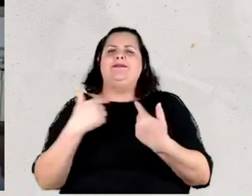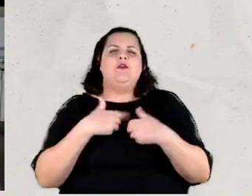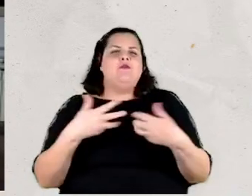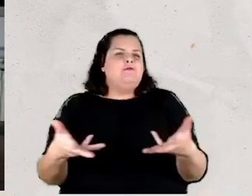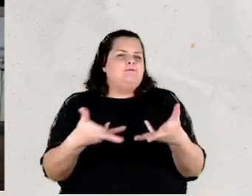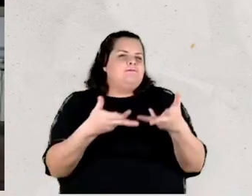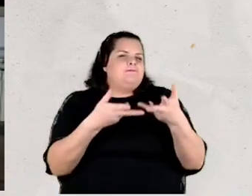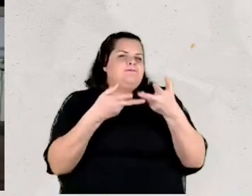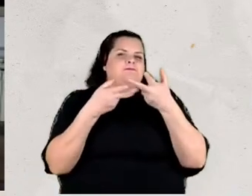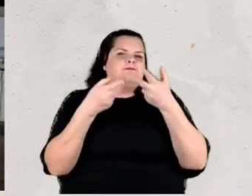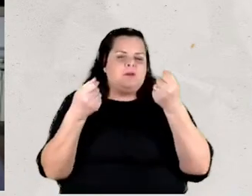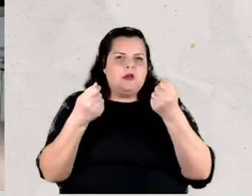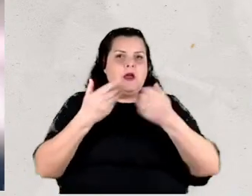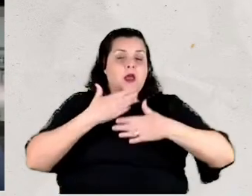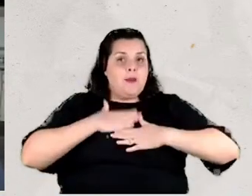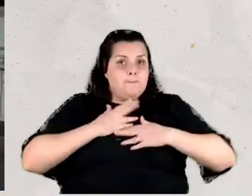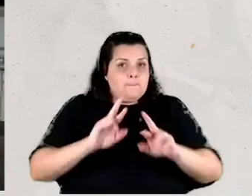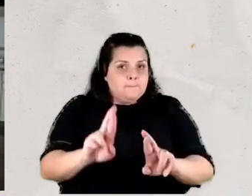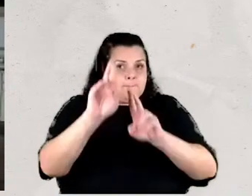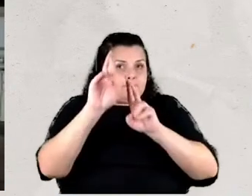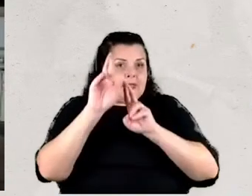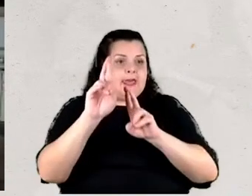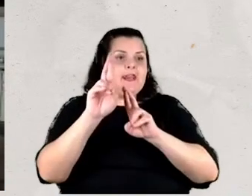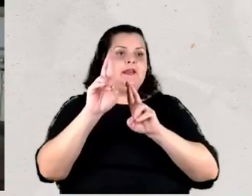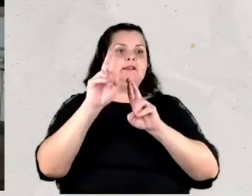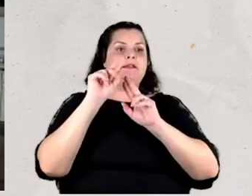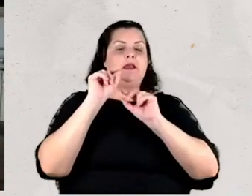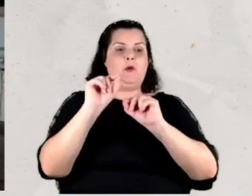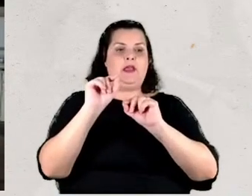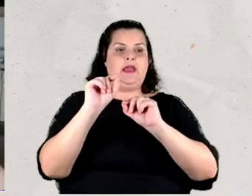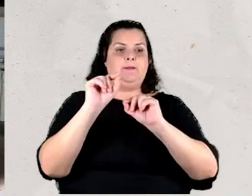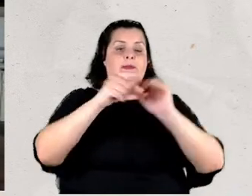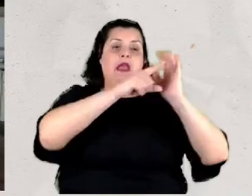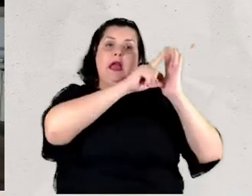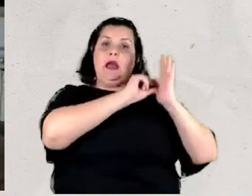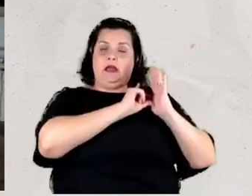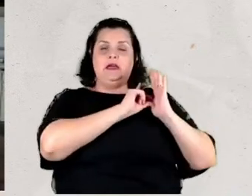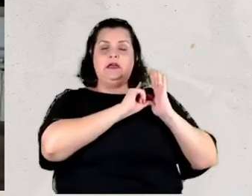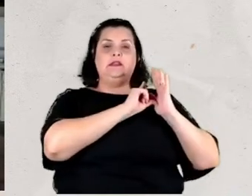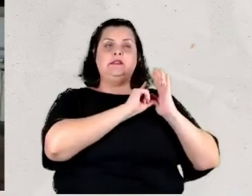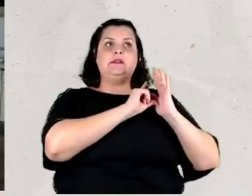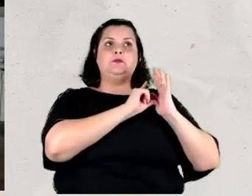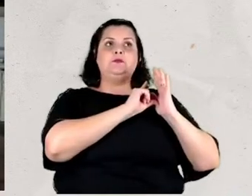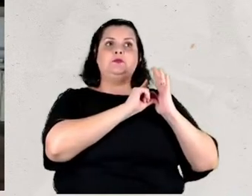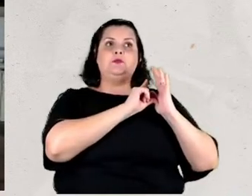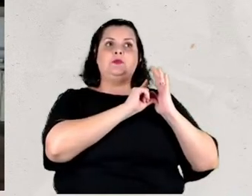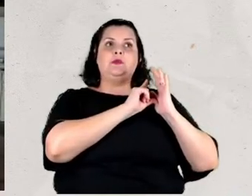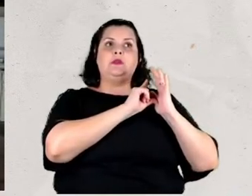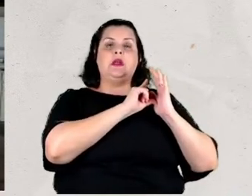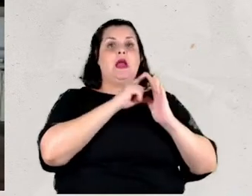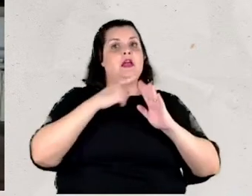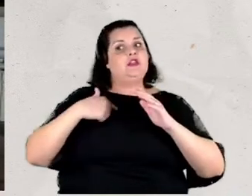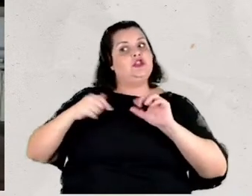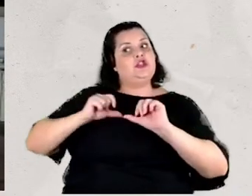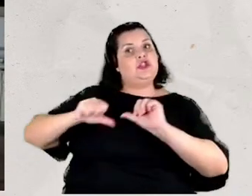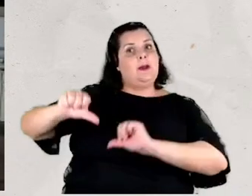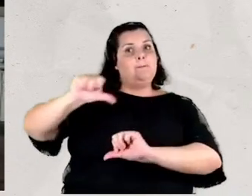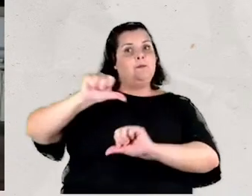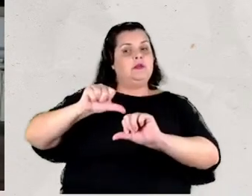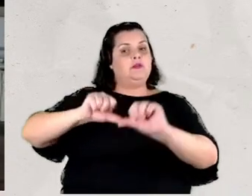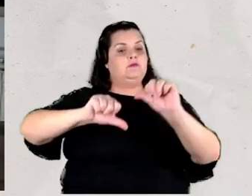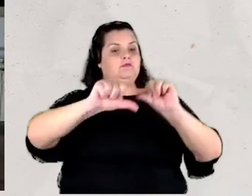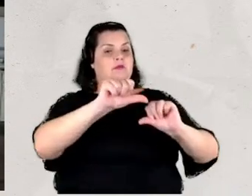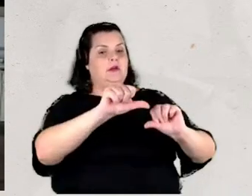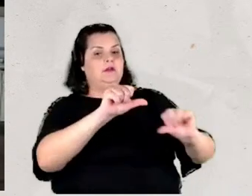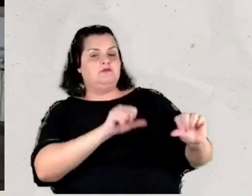before we were speaking about the changes in the region, and now we're speaking about the changes within Arab society